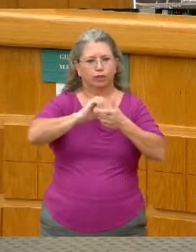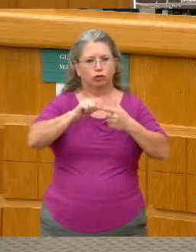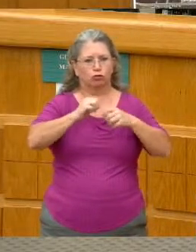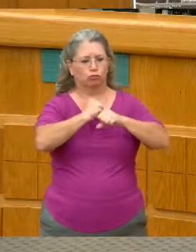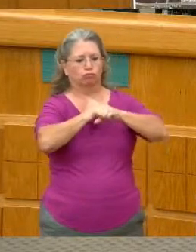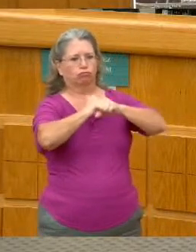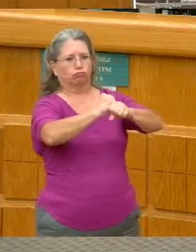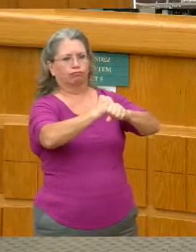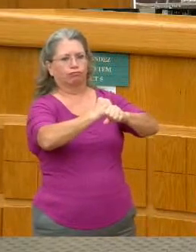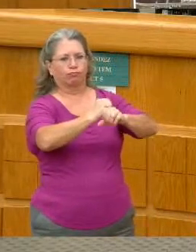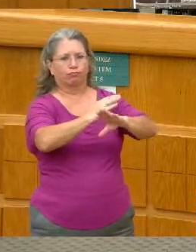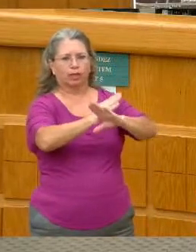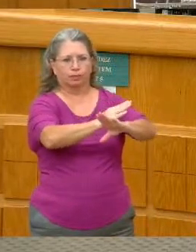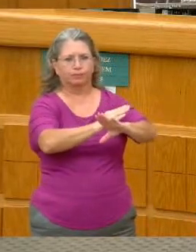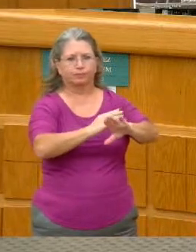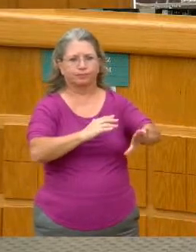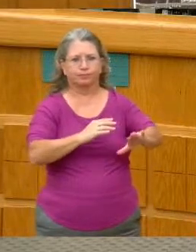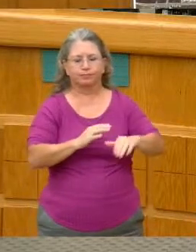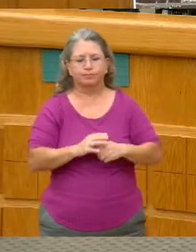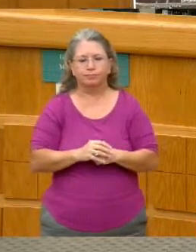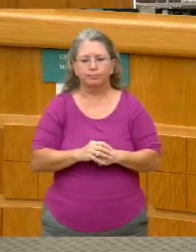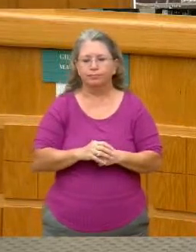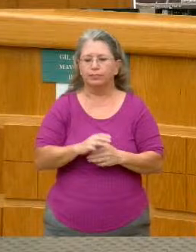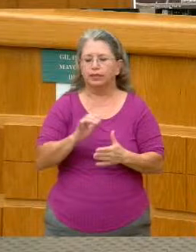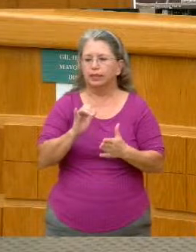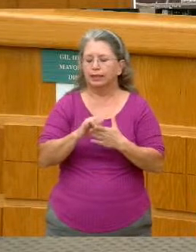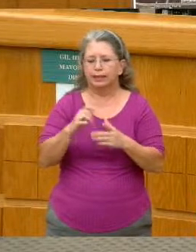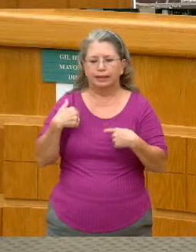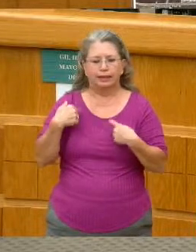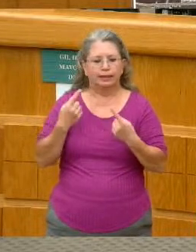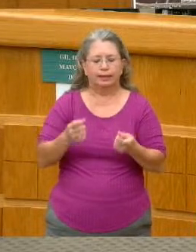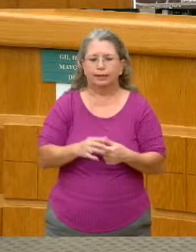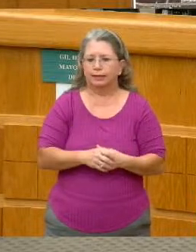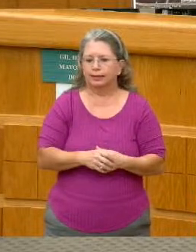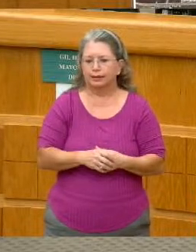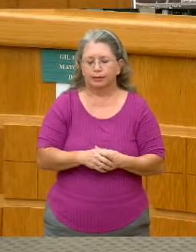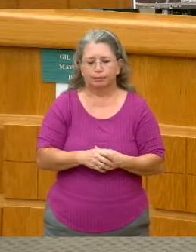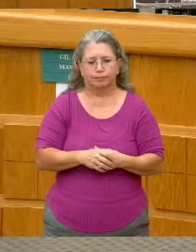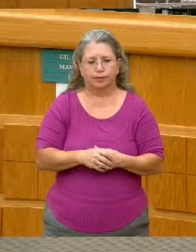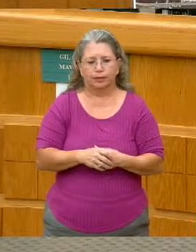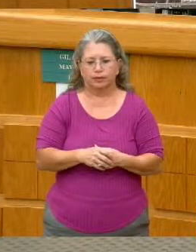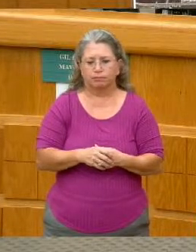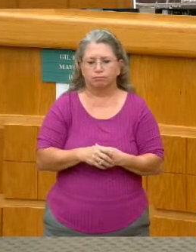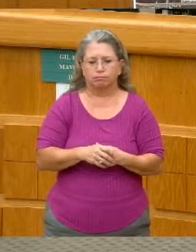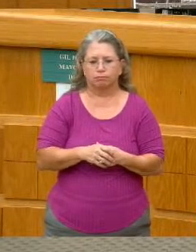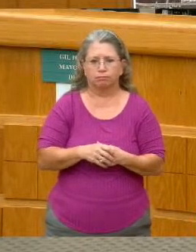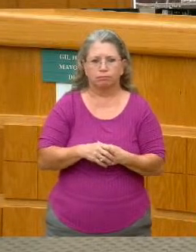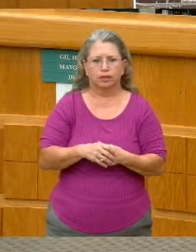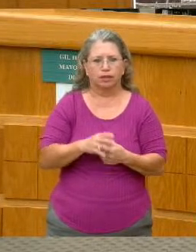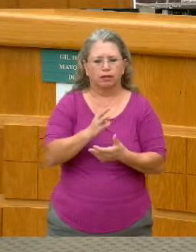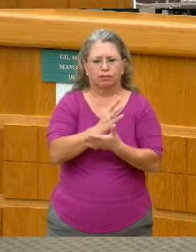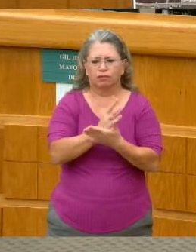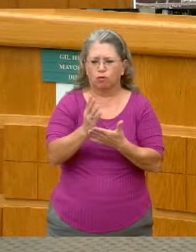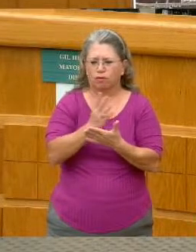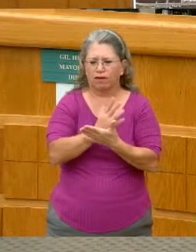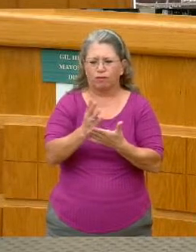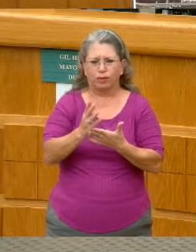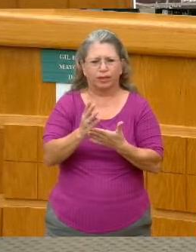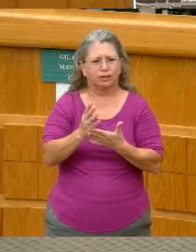This has been an unbelievable 4 to 5 weeks, not just for me